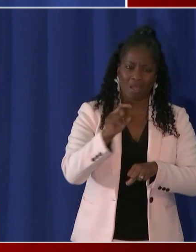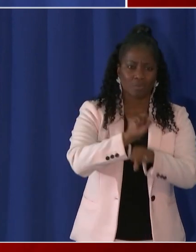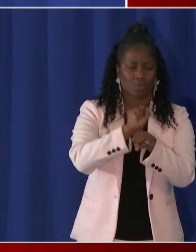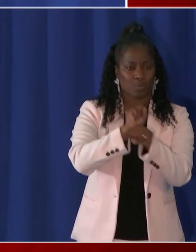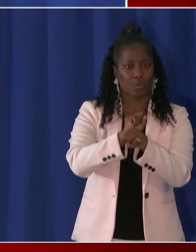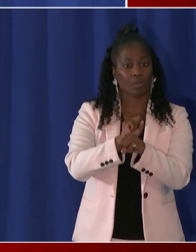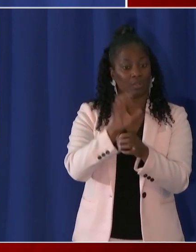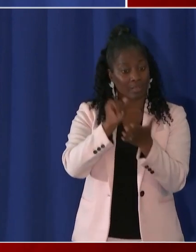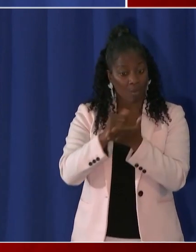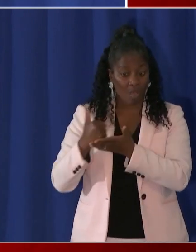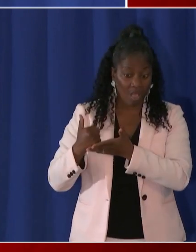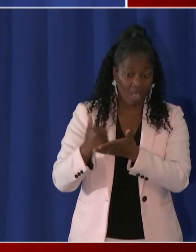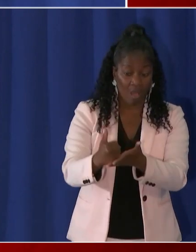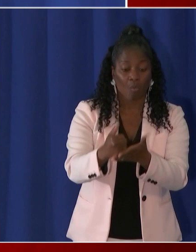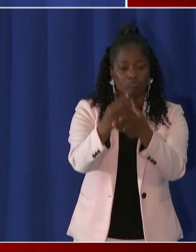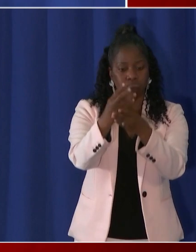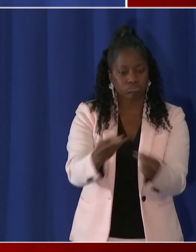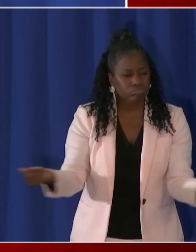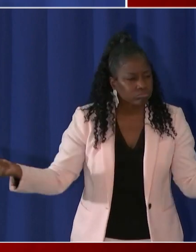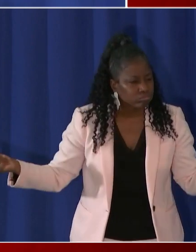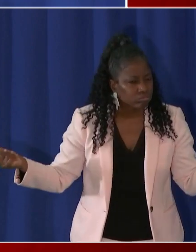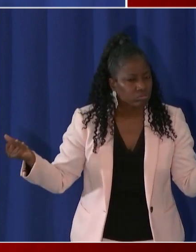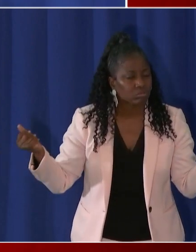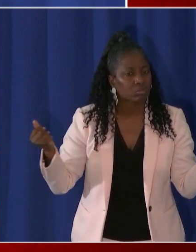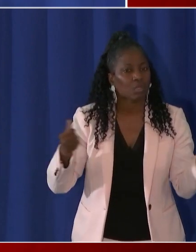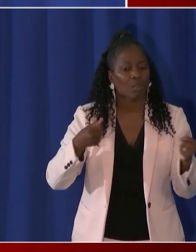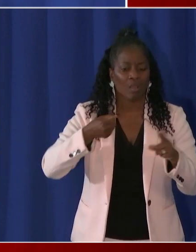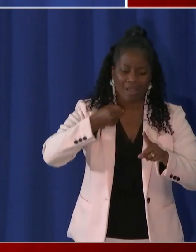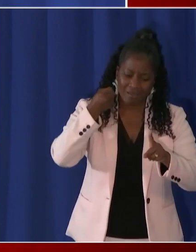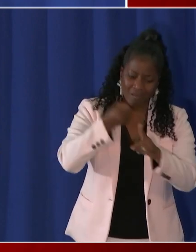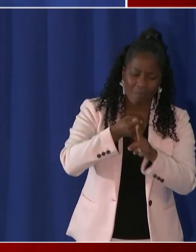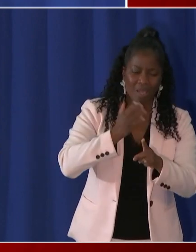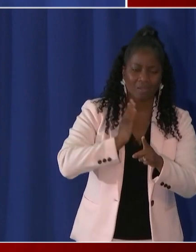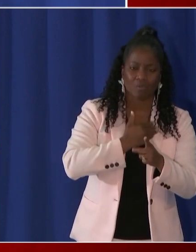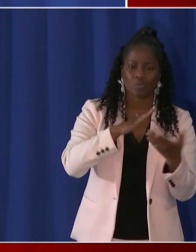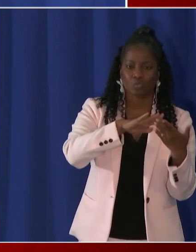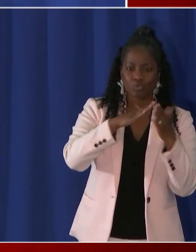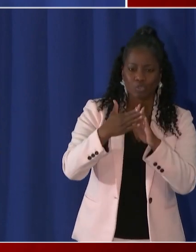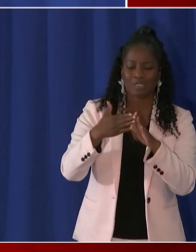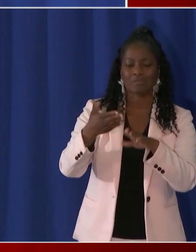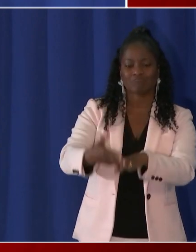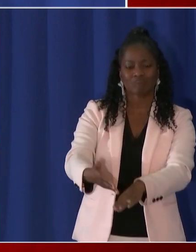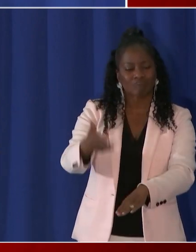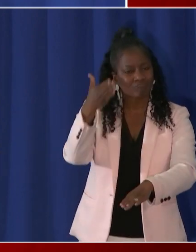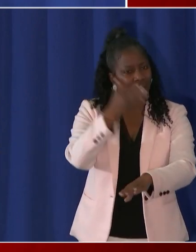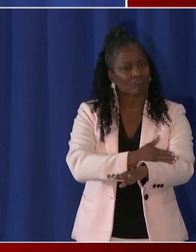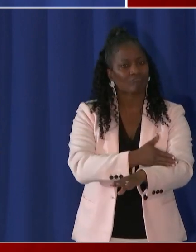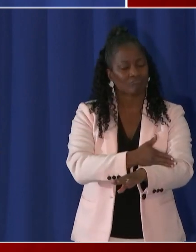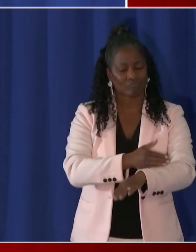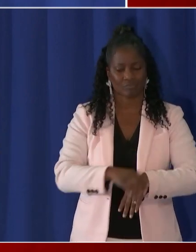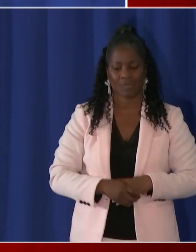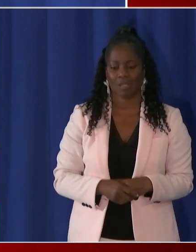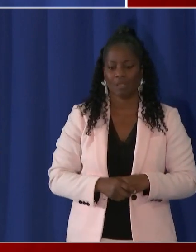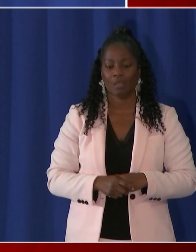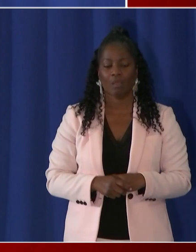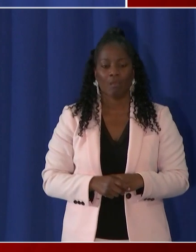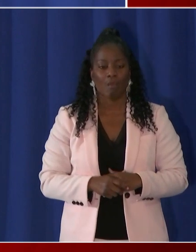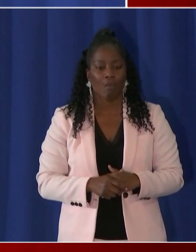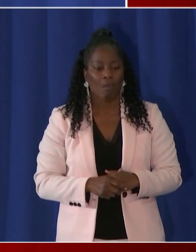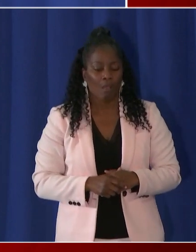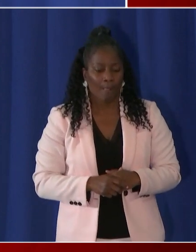will help with all manners of making our communities safer. So